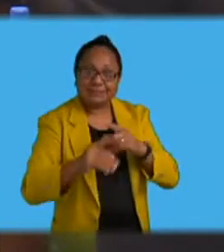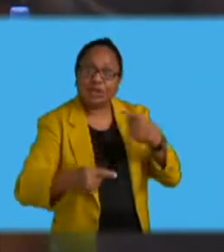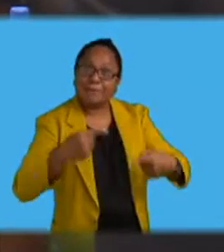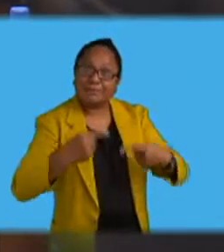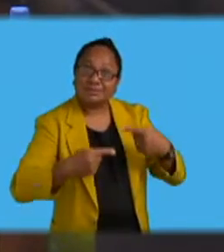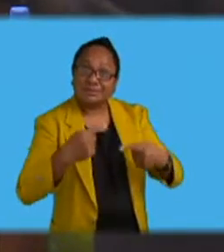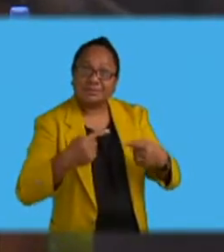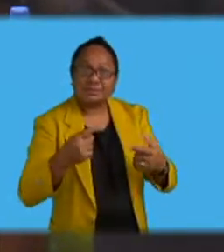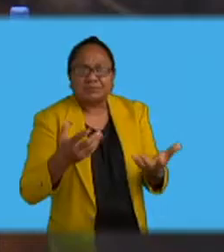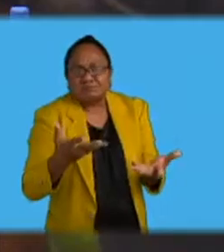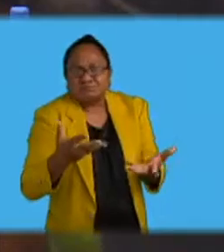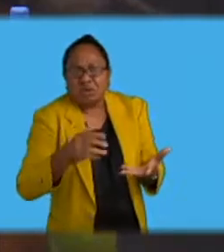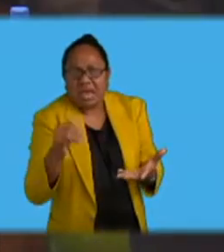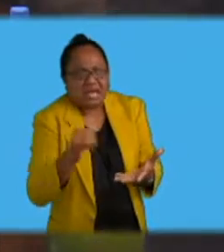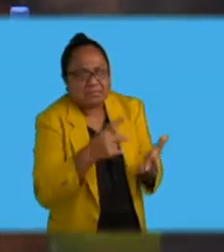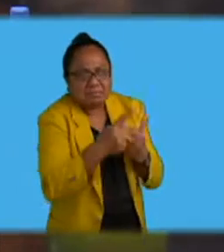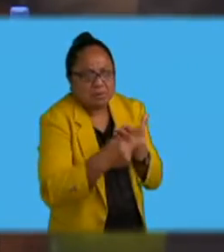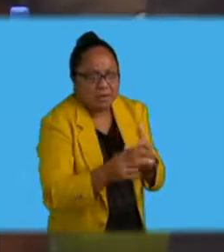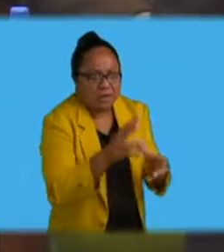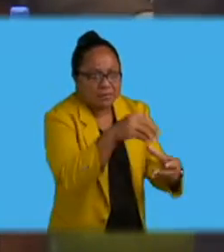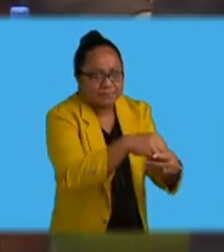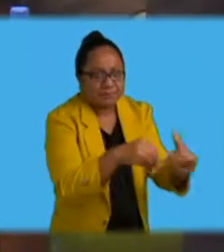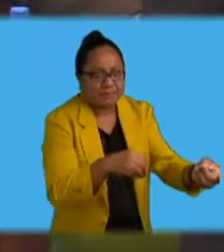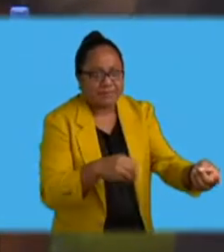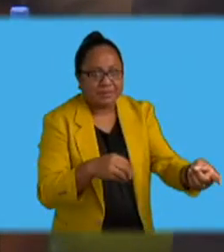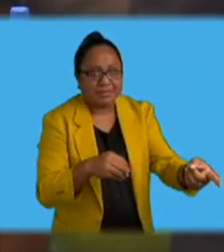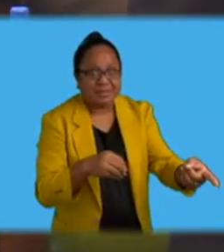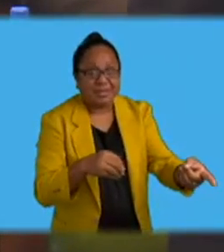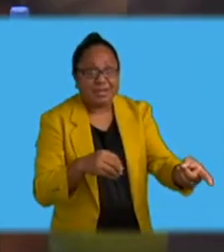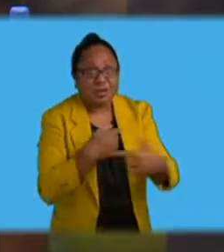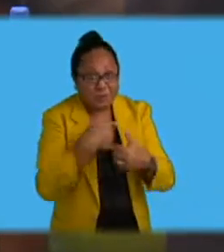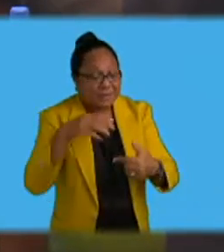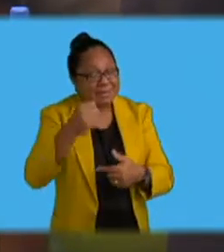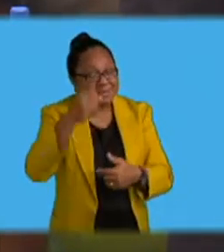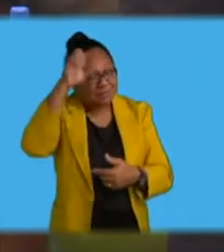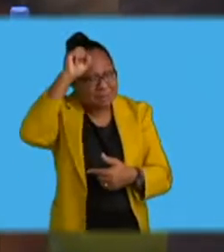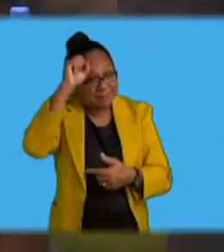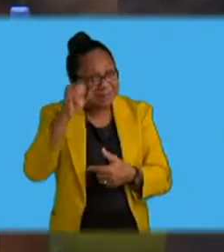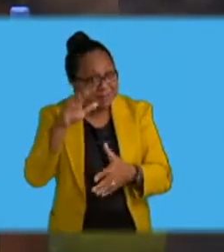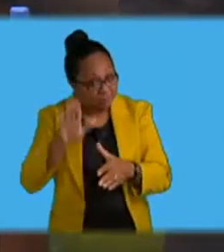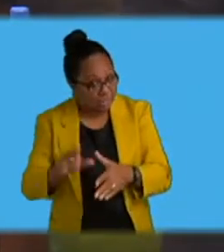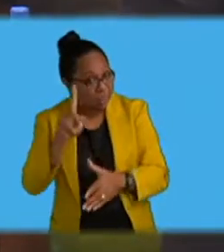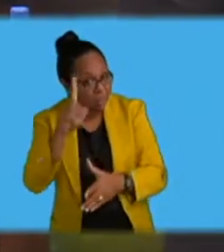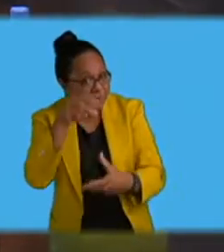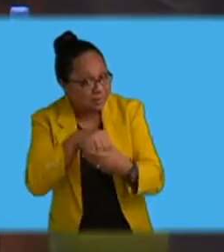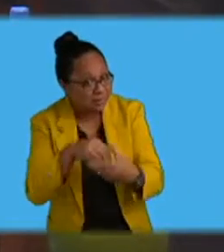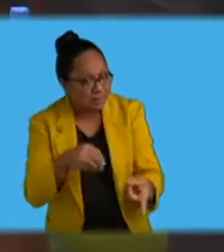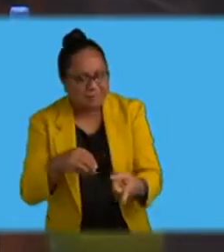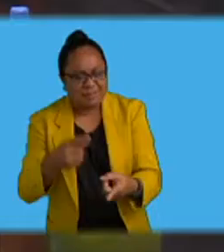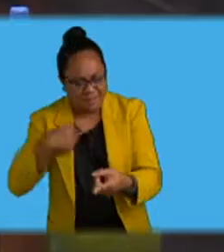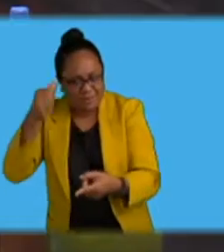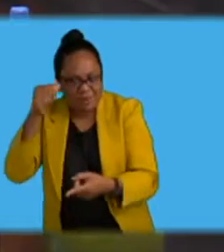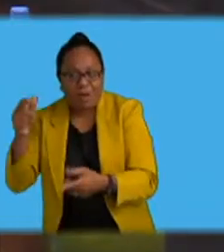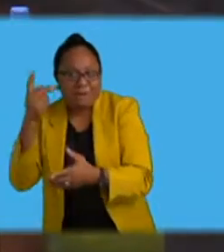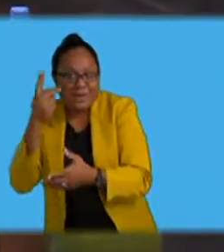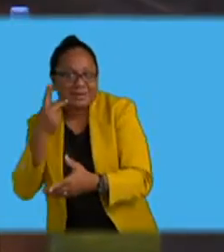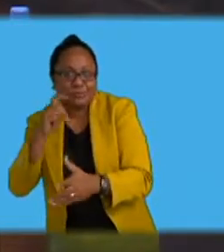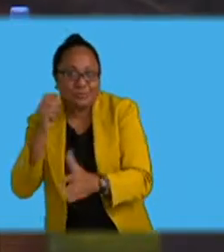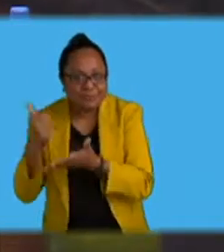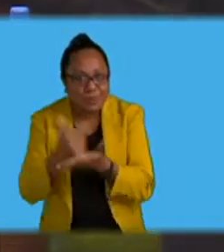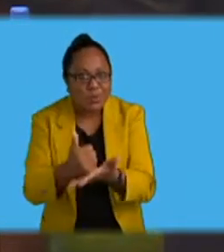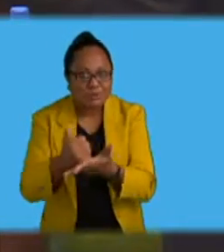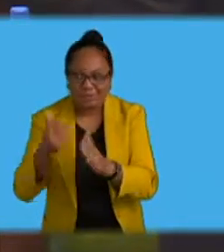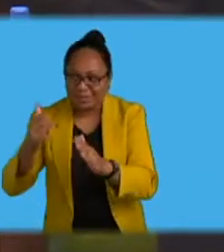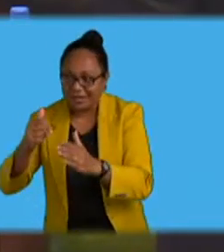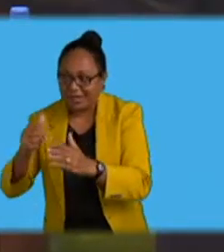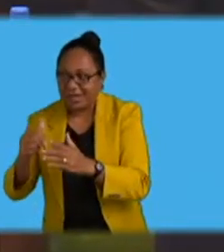or any particular event, it's not only the child that participates in that event. It's the child's parents, the community members, the